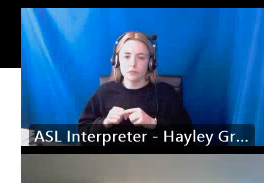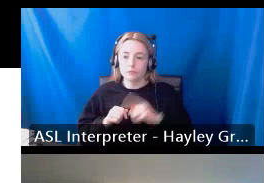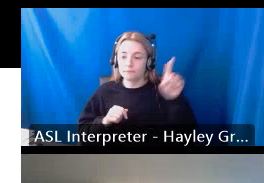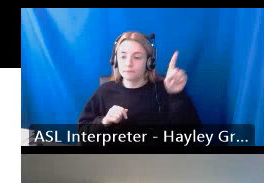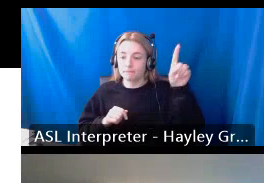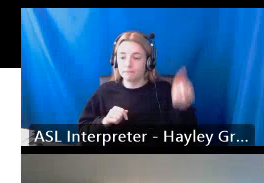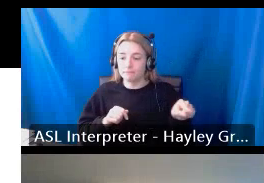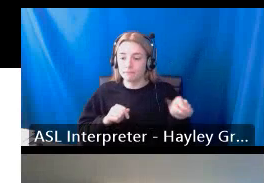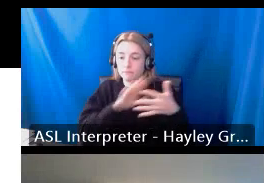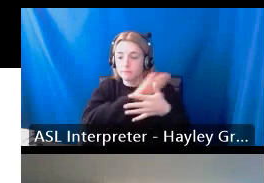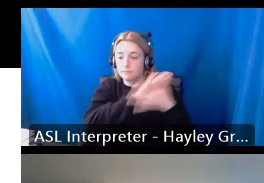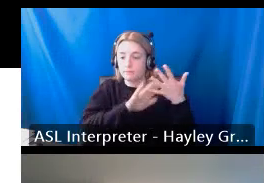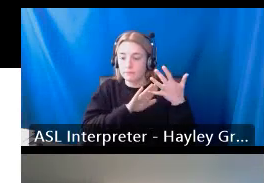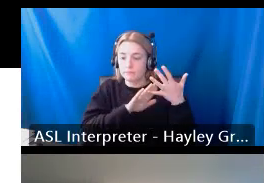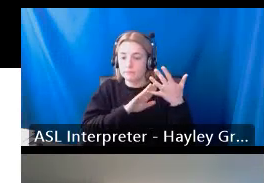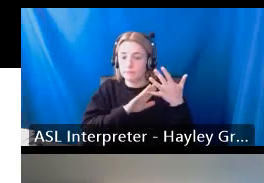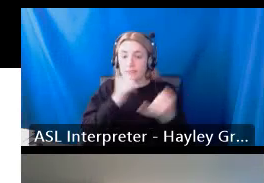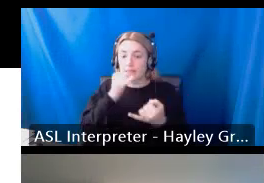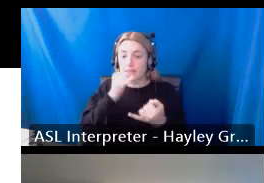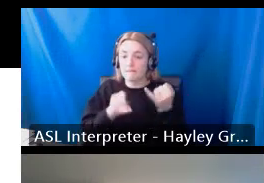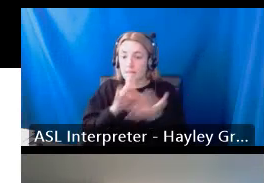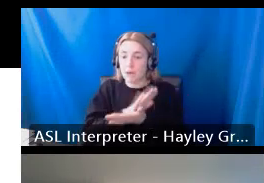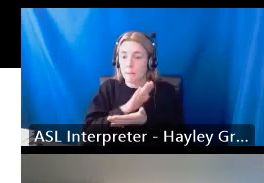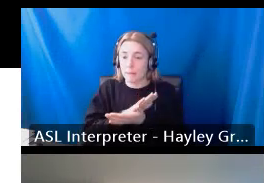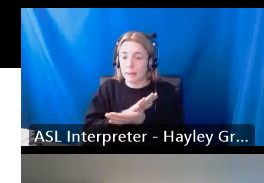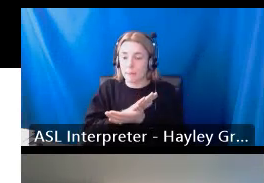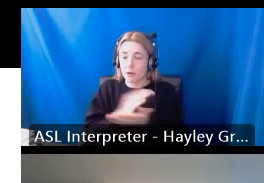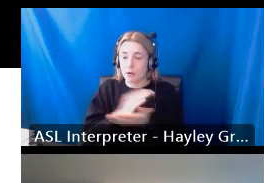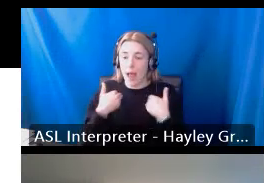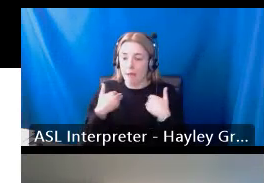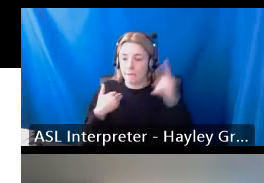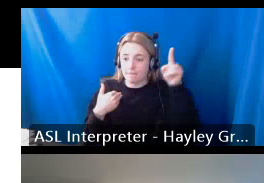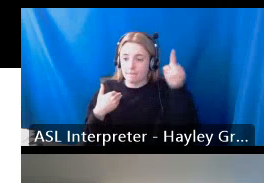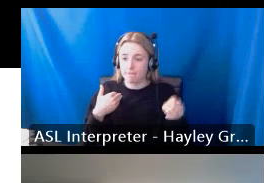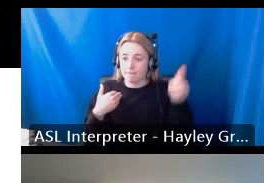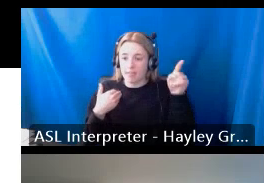This is exactly what your final paper should look like.